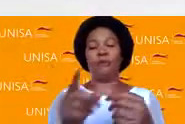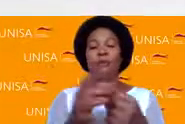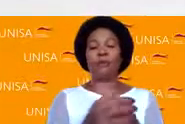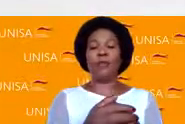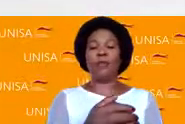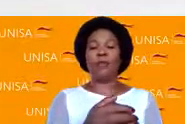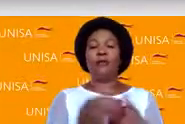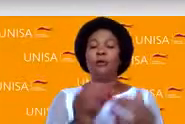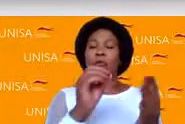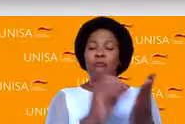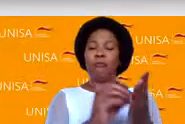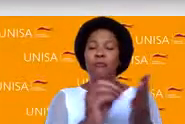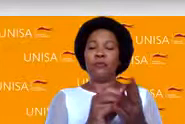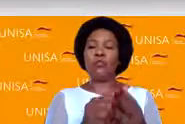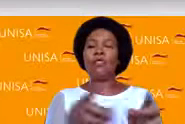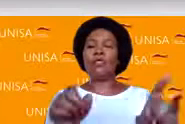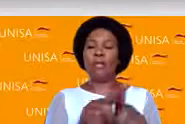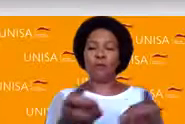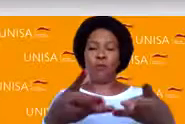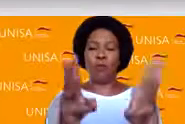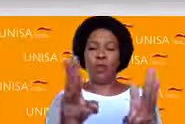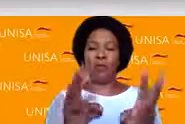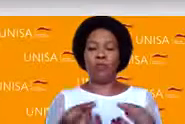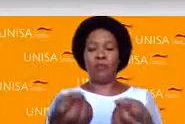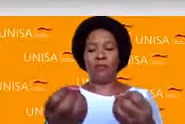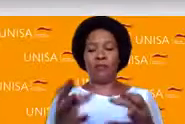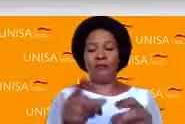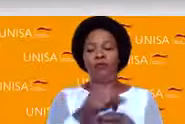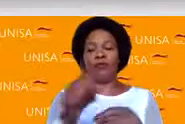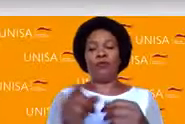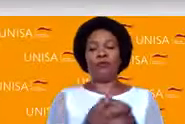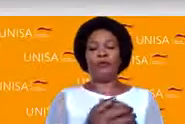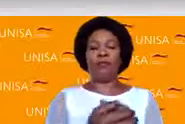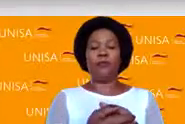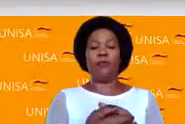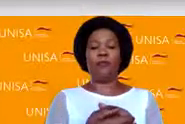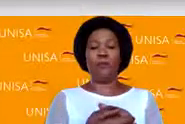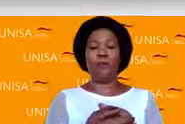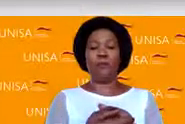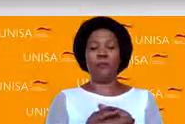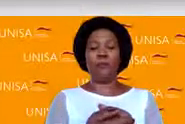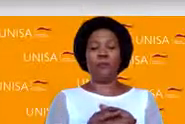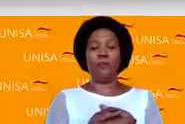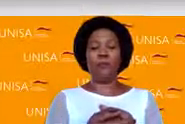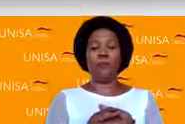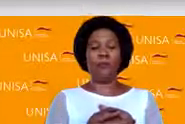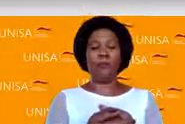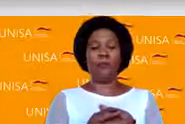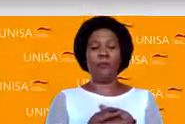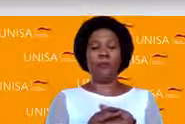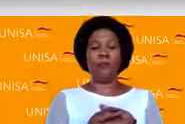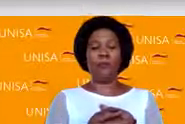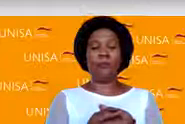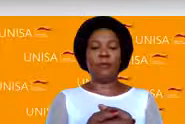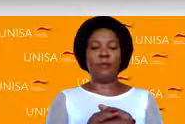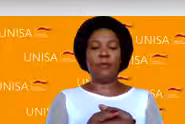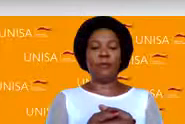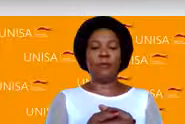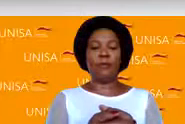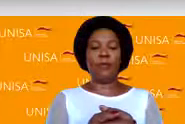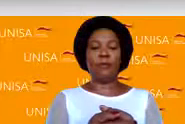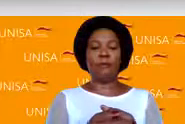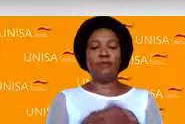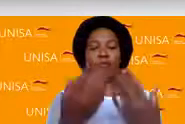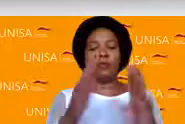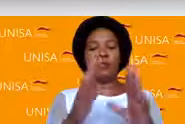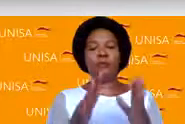exactly as it was provided. If you perhaps come into a case where you've studied a few years ago and you come back or